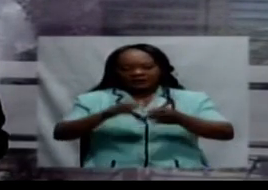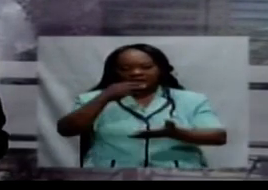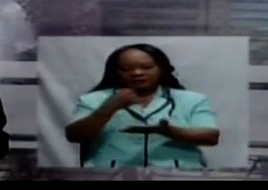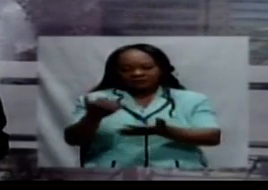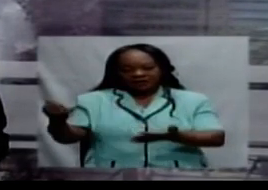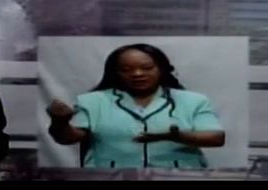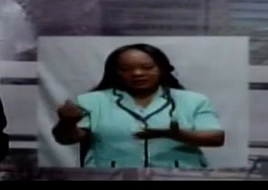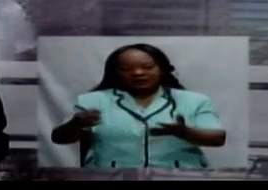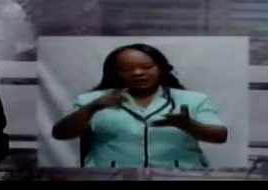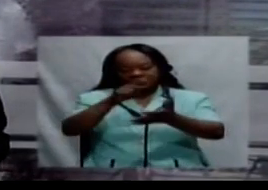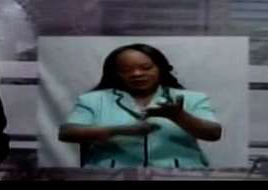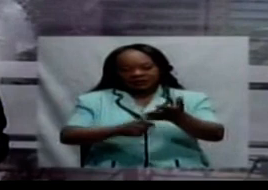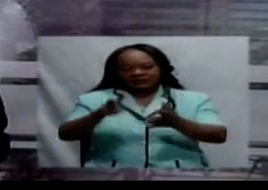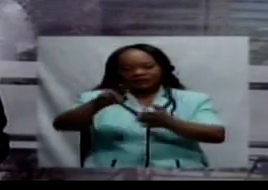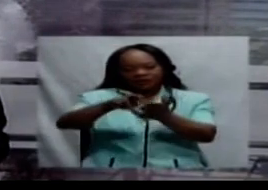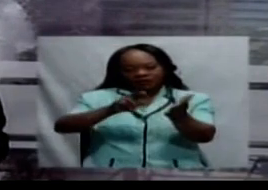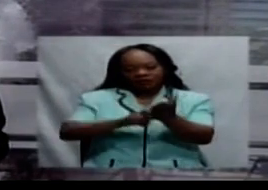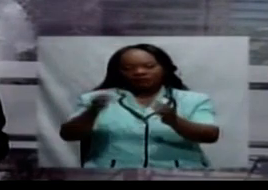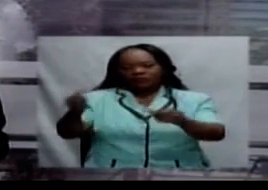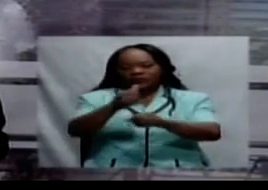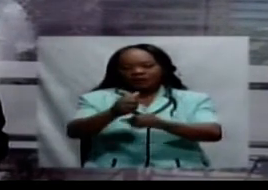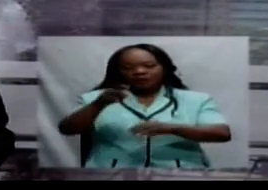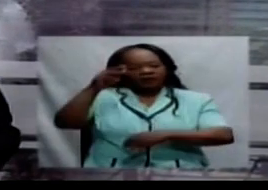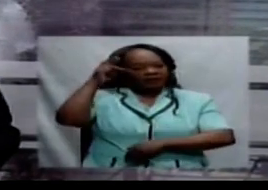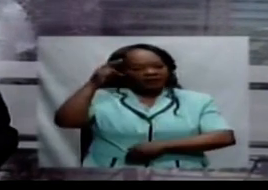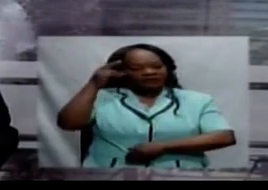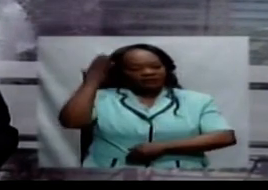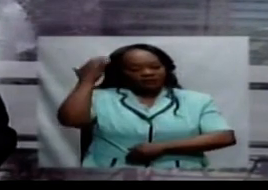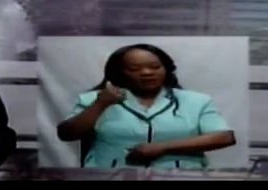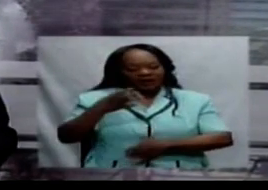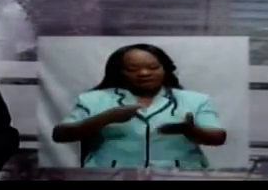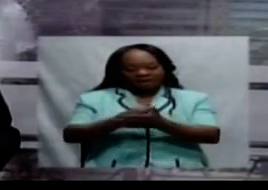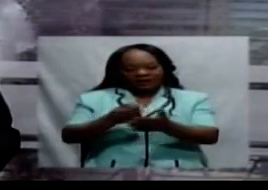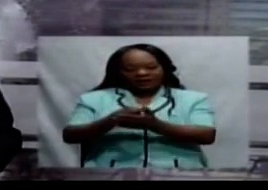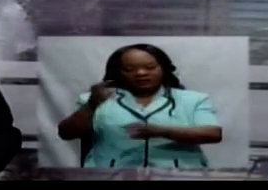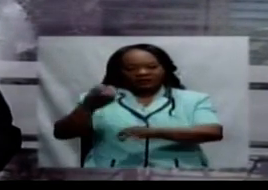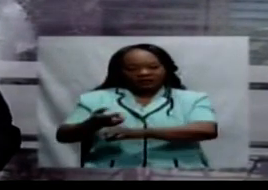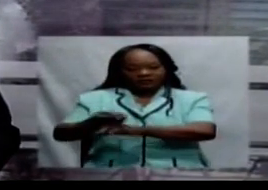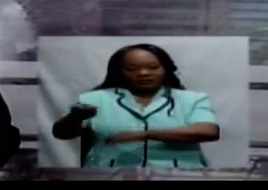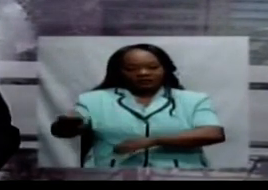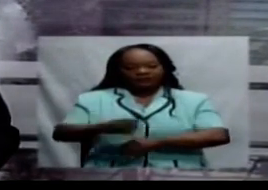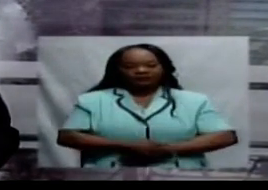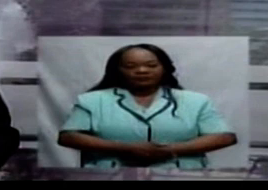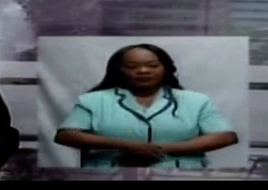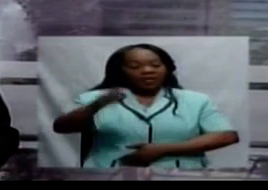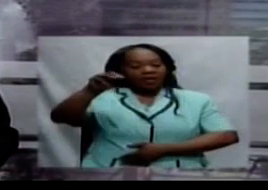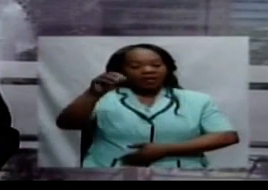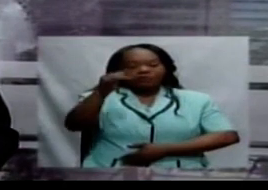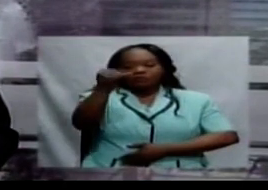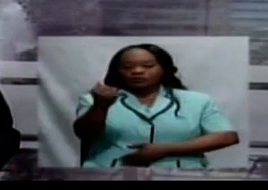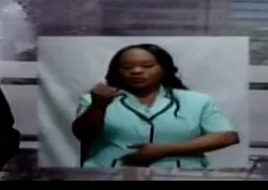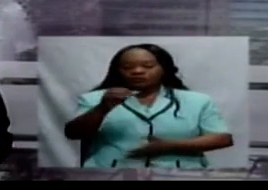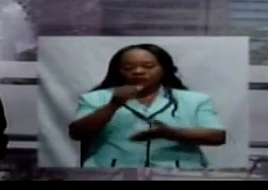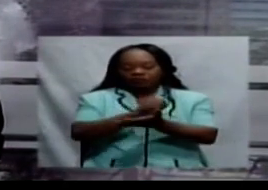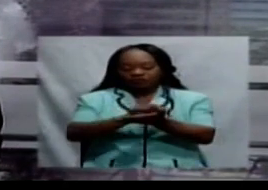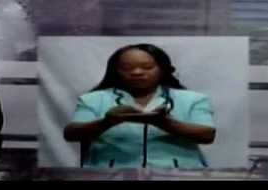such records to assist establish the motive behind such kind of financial record keeping. Mr. Mosho said this in a statement